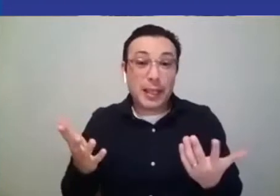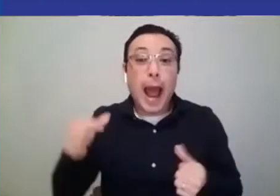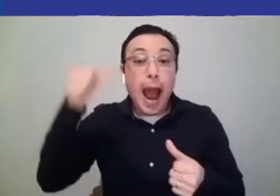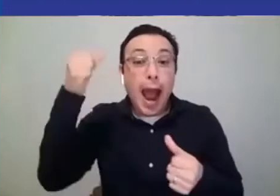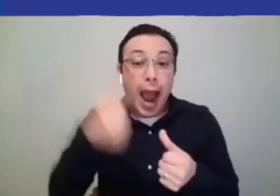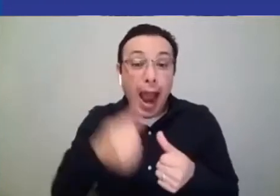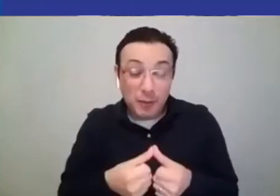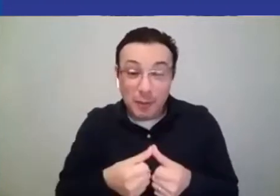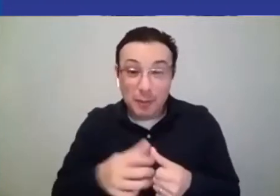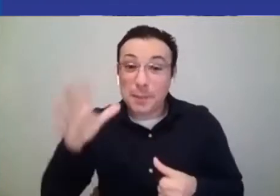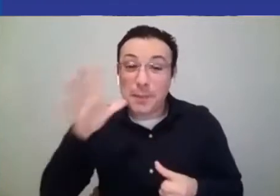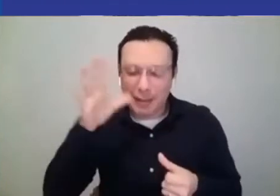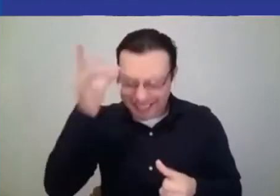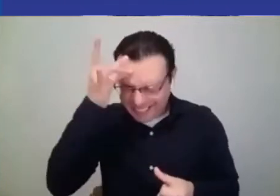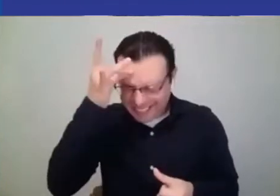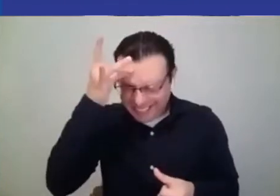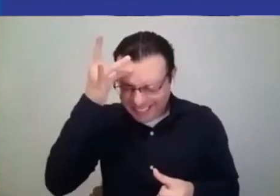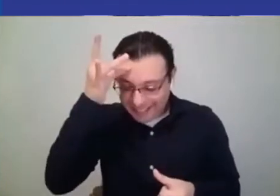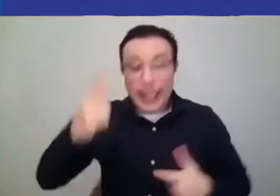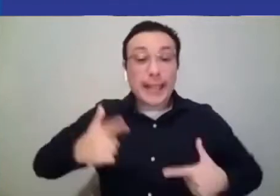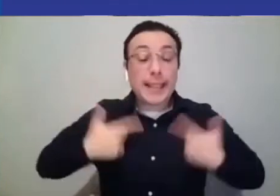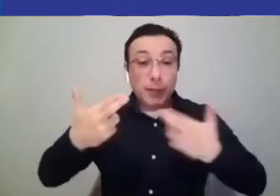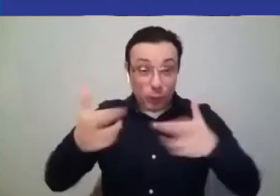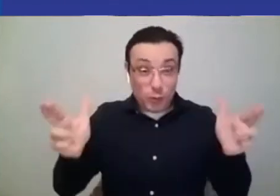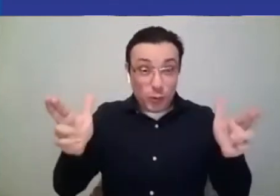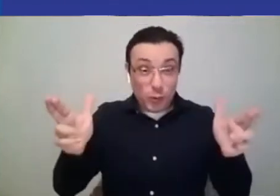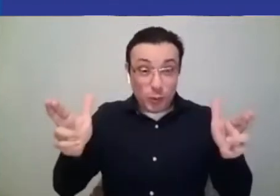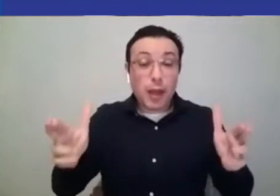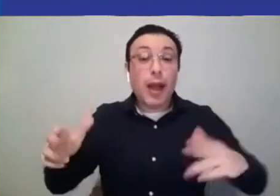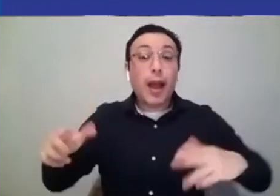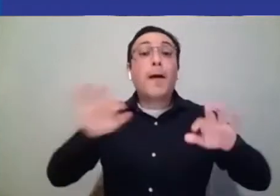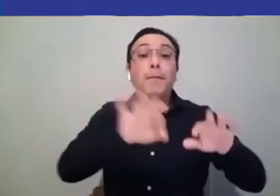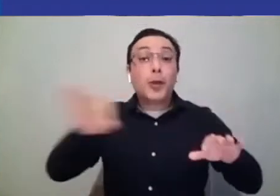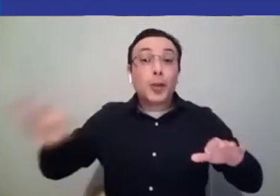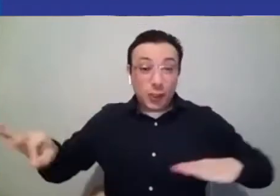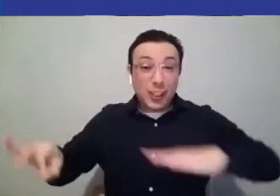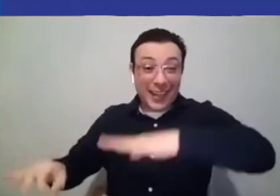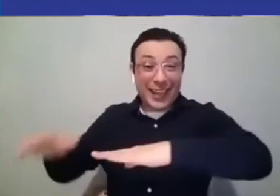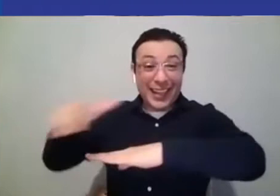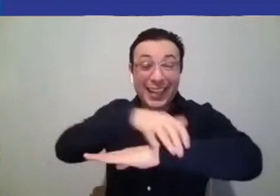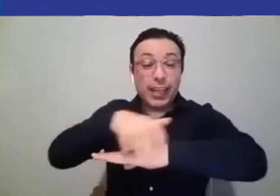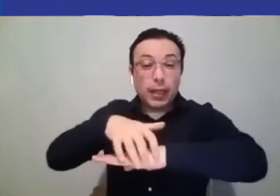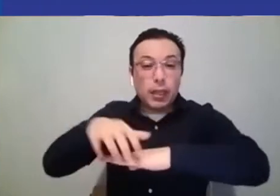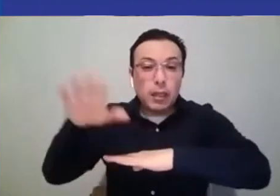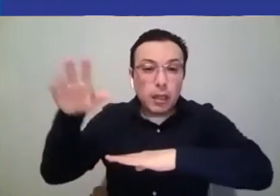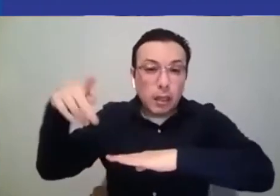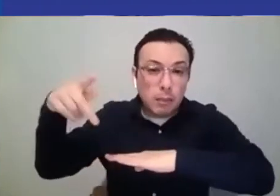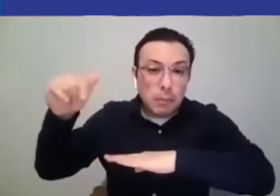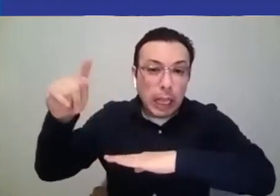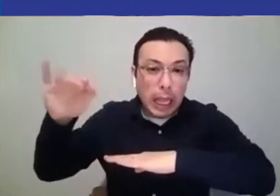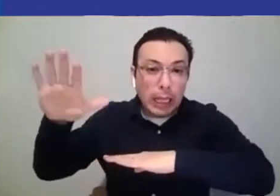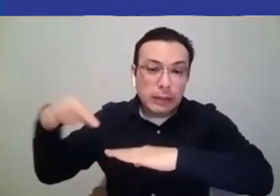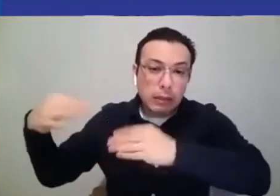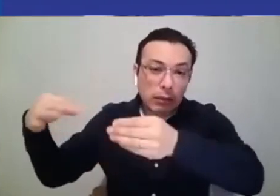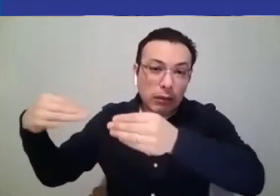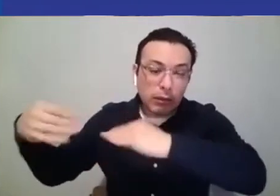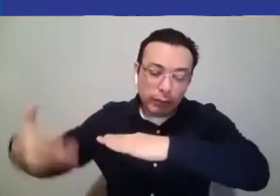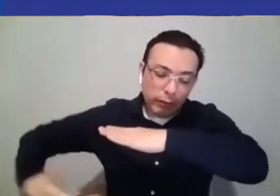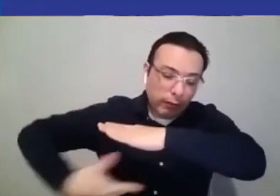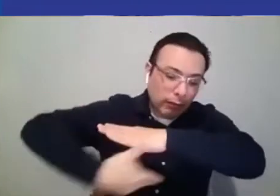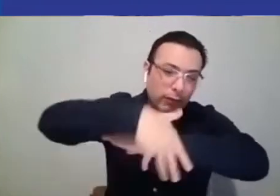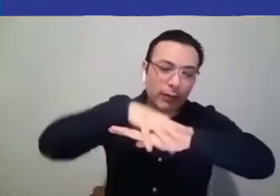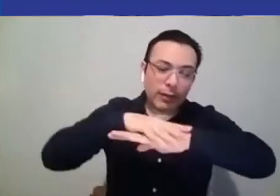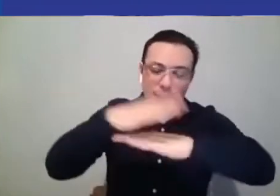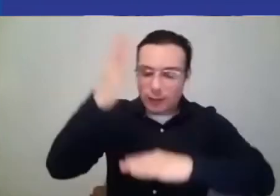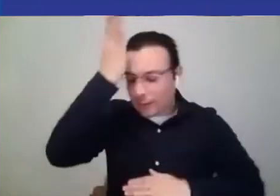living room with plastic covered furniture doing like our fake